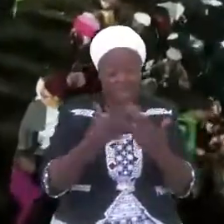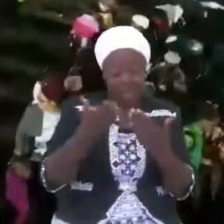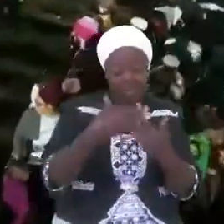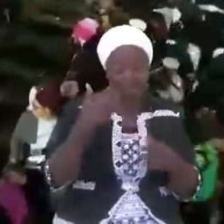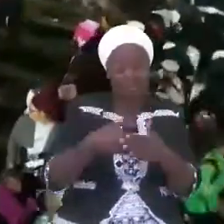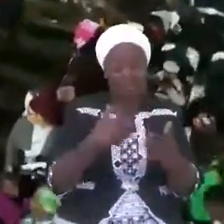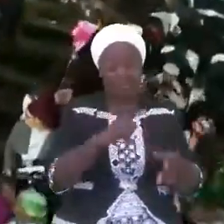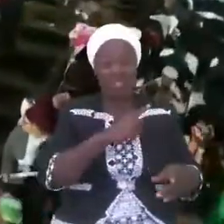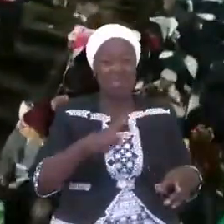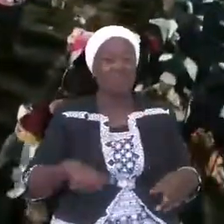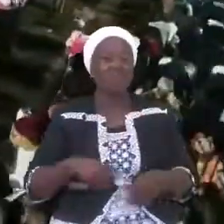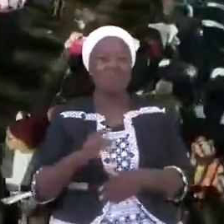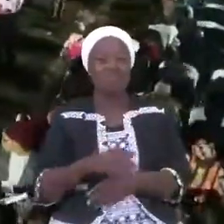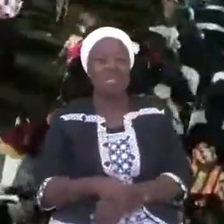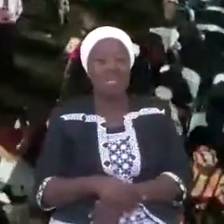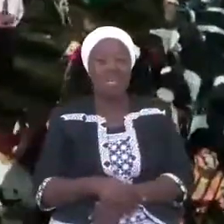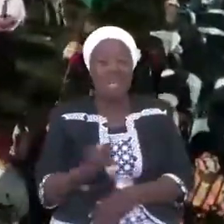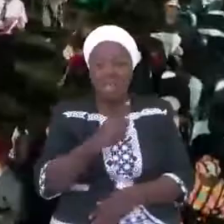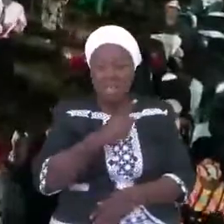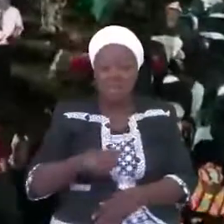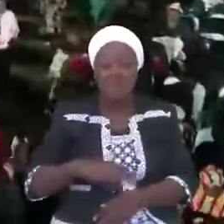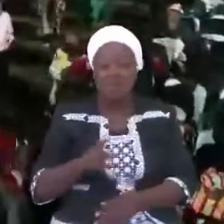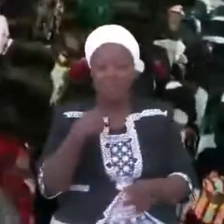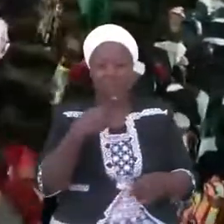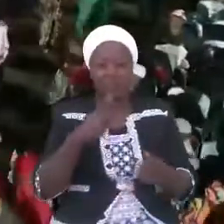Tonight is my night.